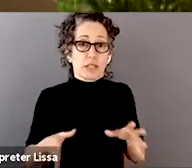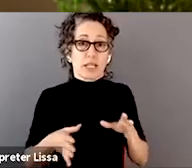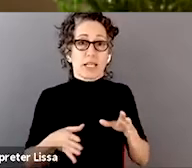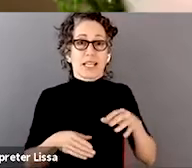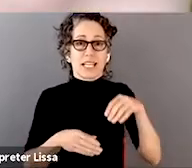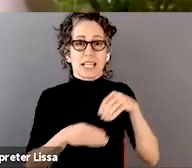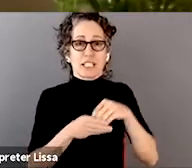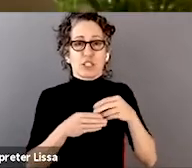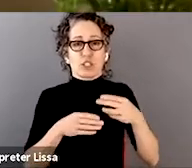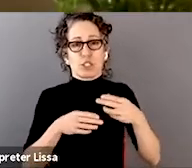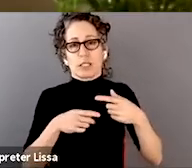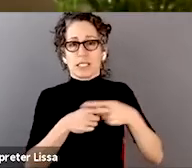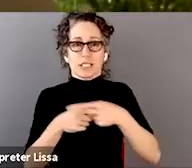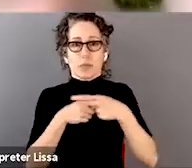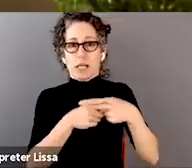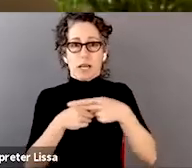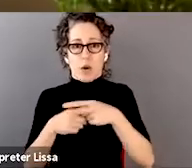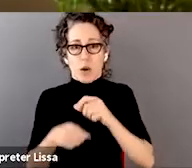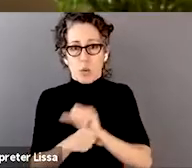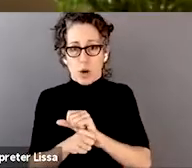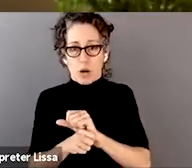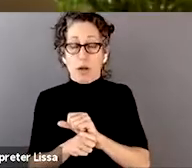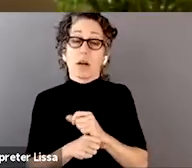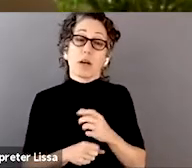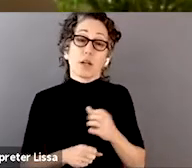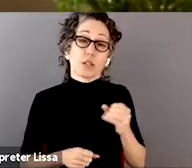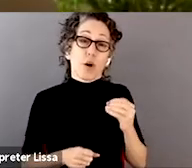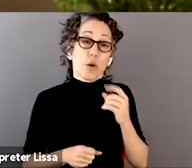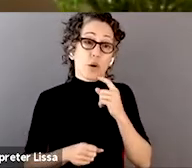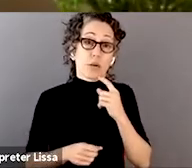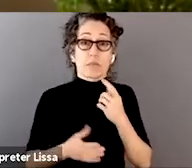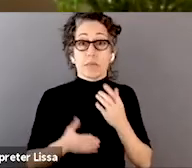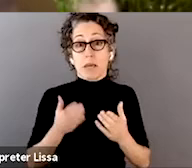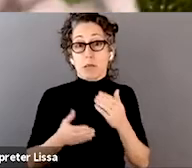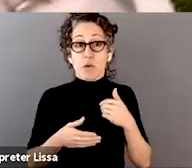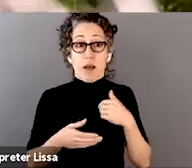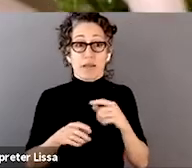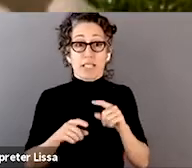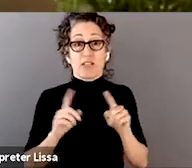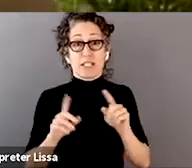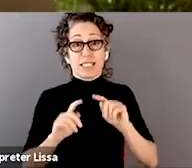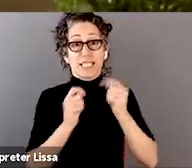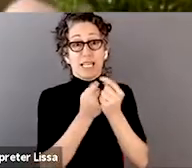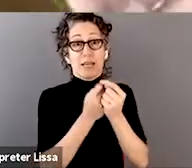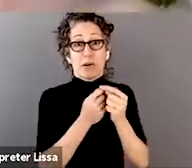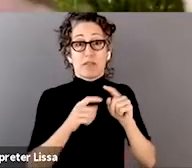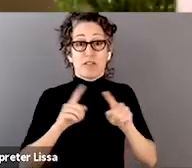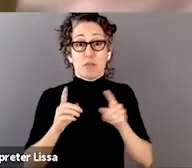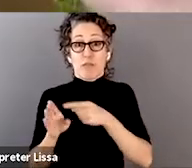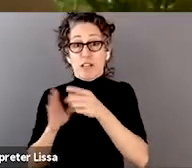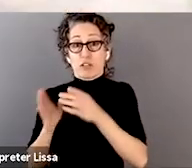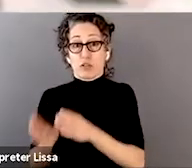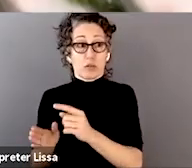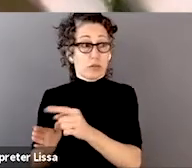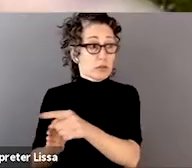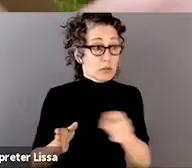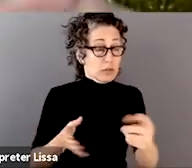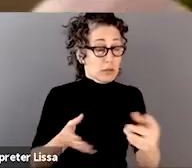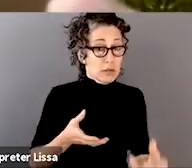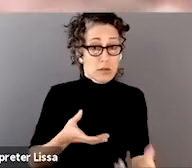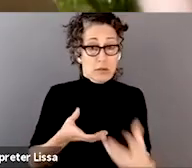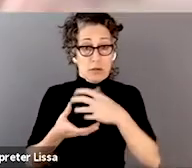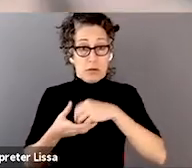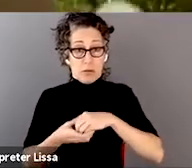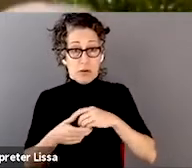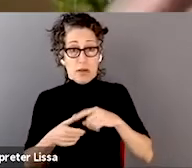because now after doing the work, even though you might have done it with an interdisciplinary team, you're now just kind of putting it into this pipeline of, oh,